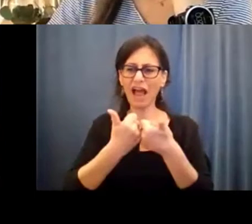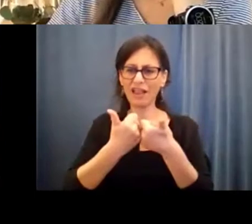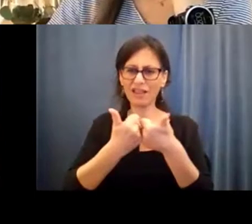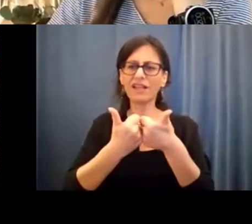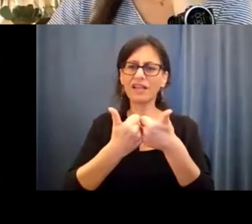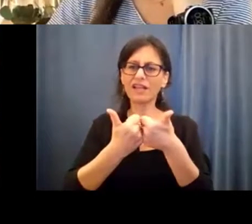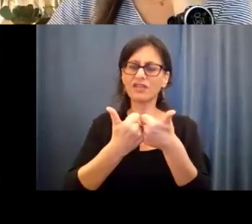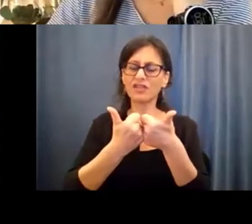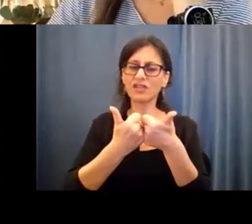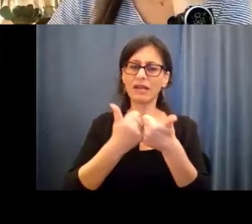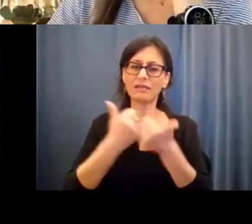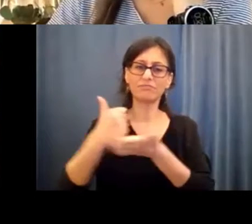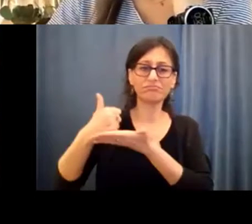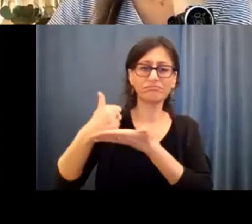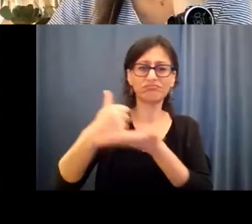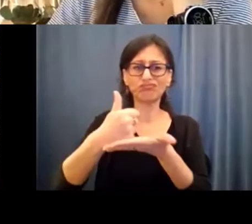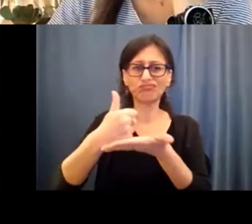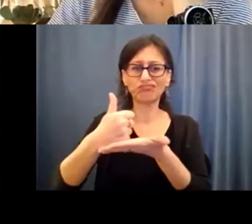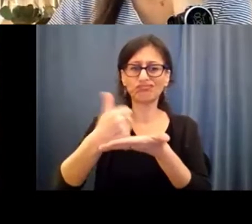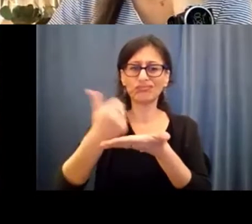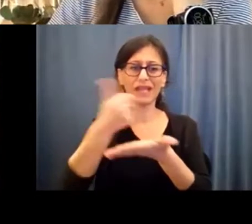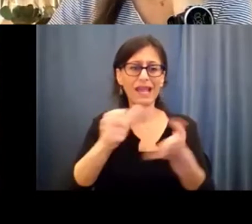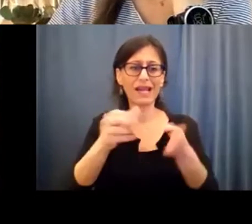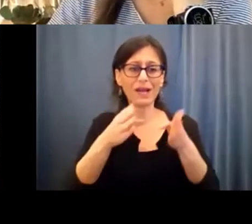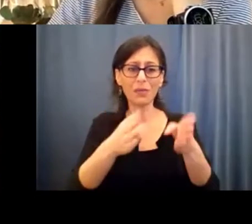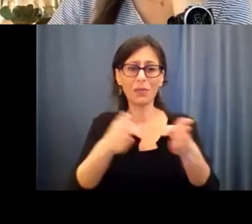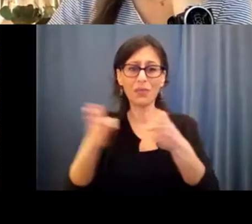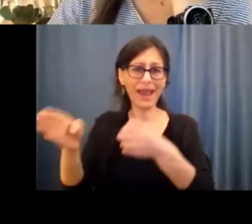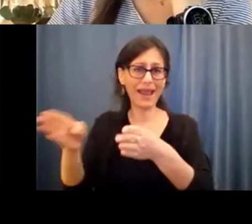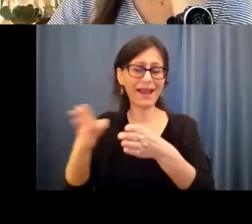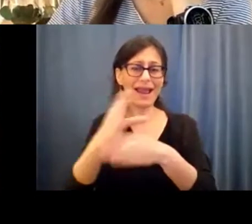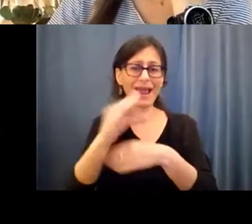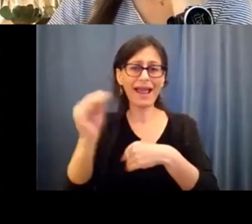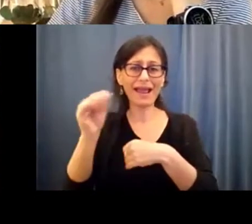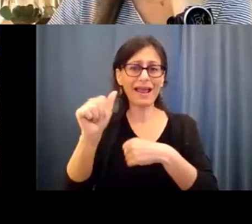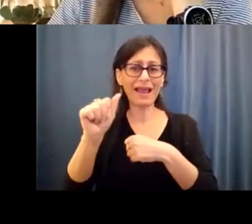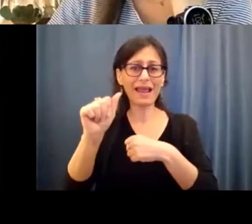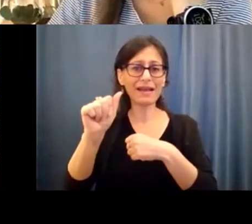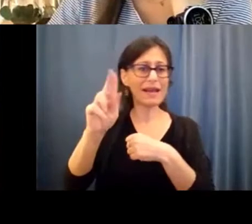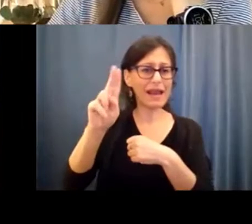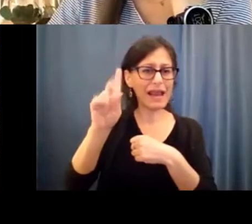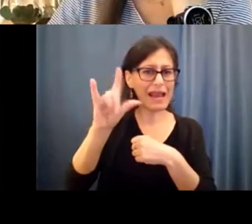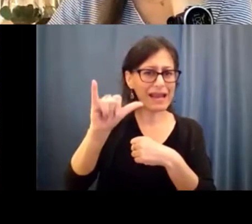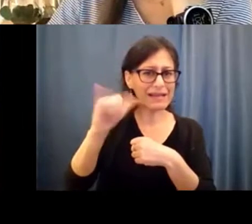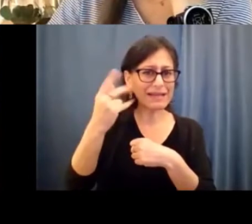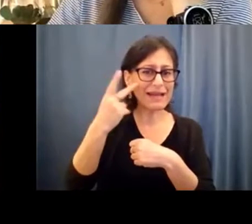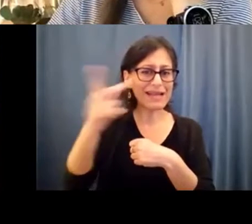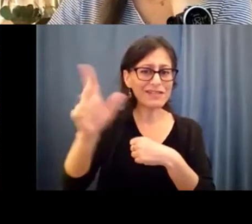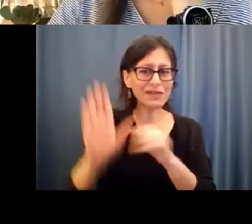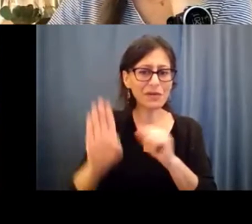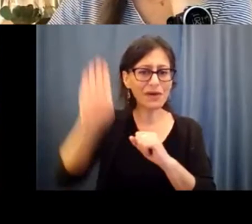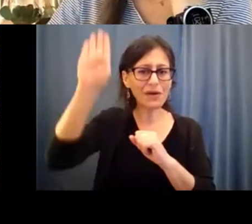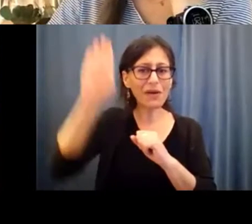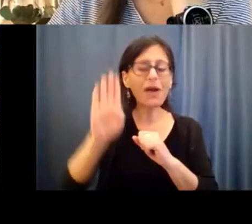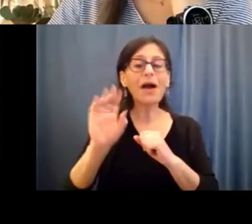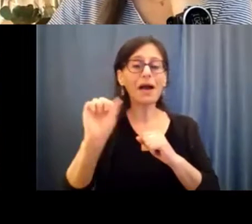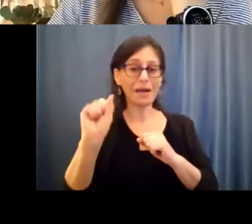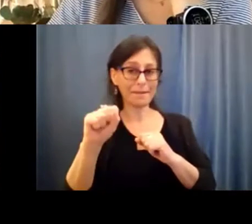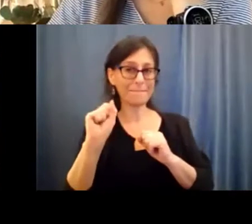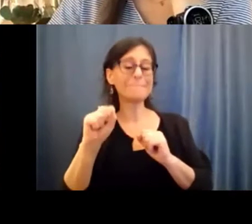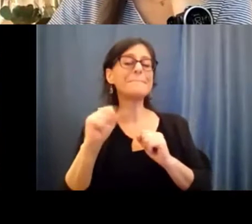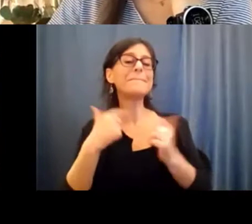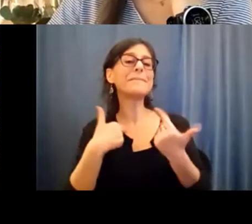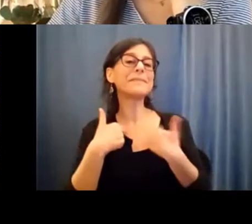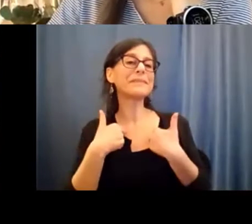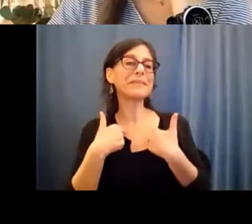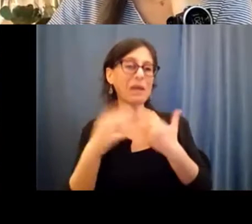been helpful for them in any way. And Andy, I saw your hand up. Yeah,